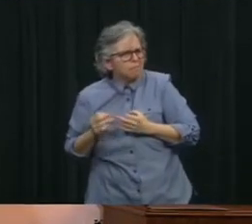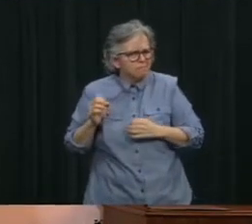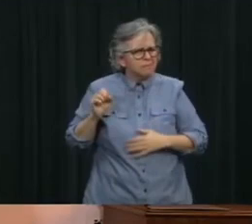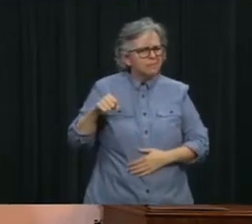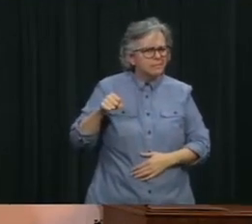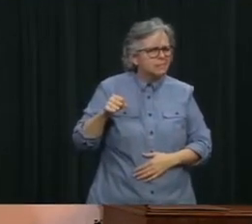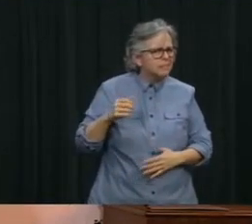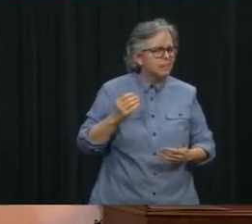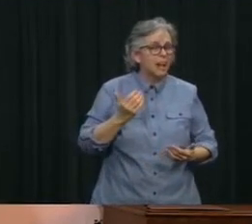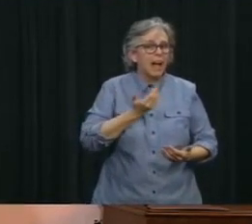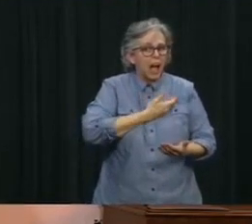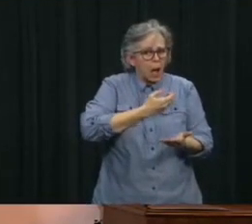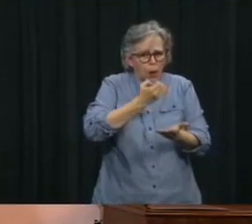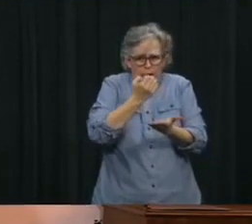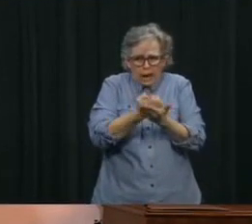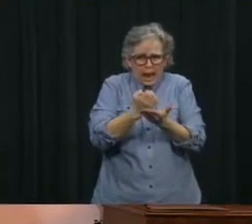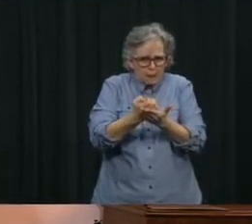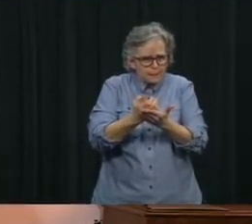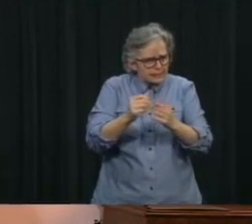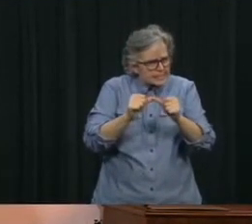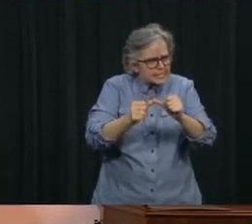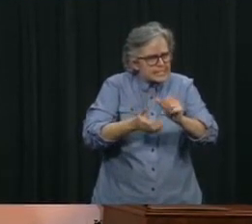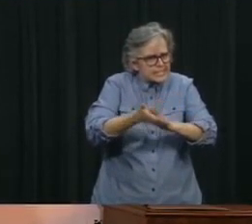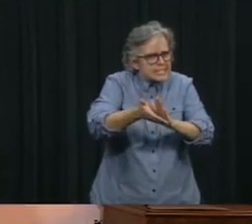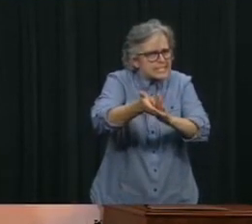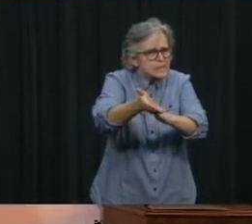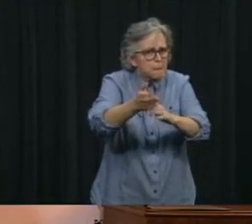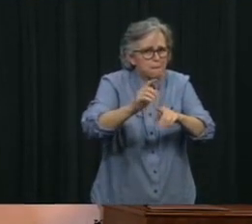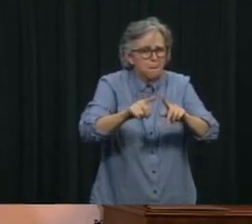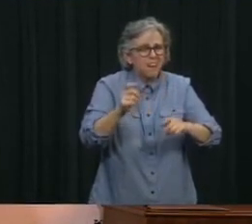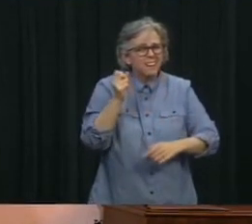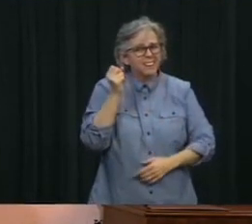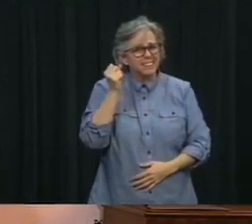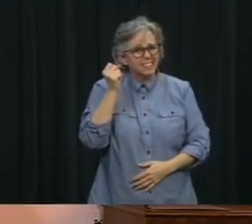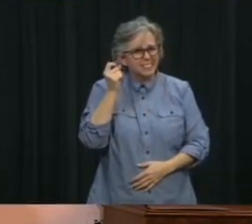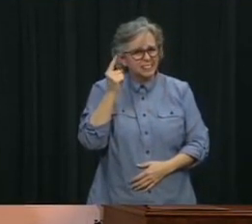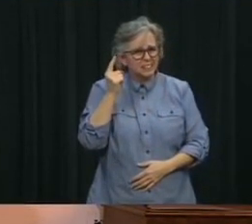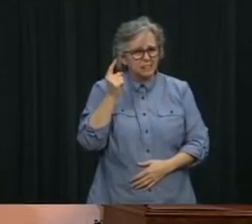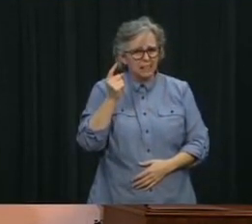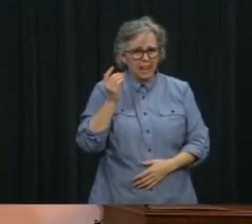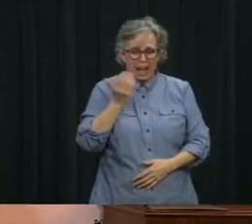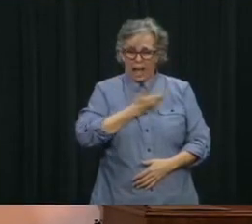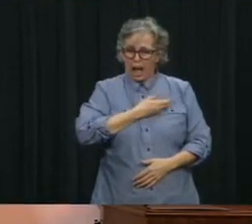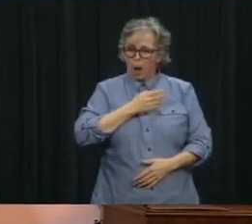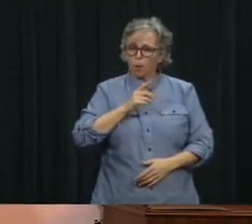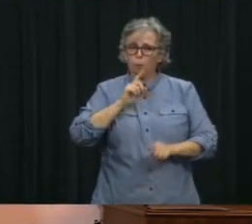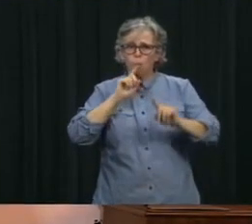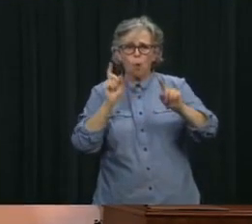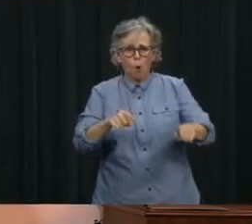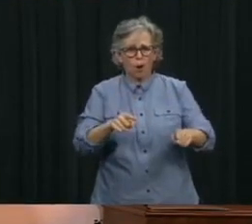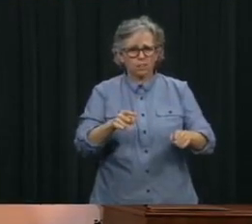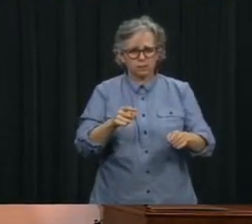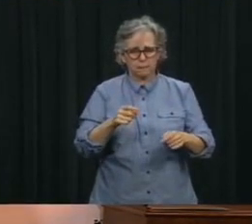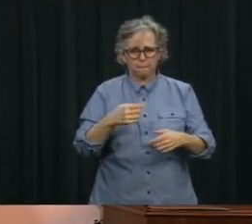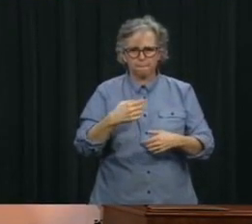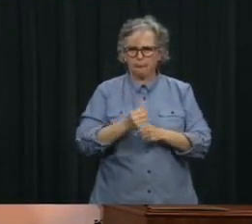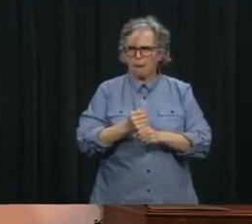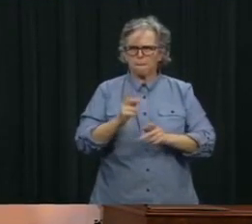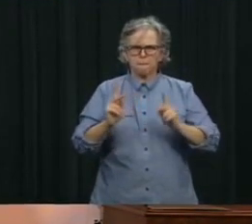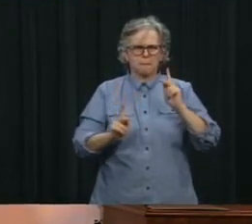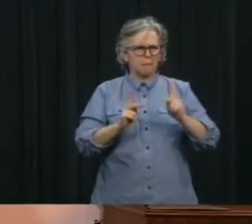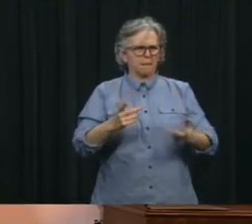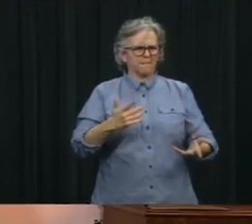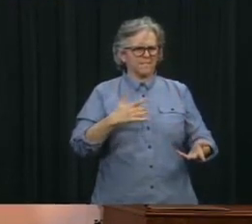moving. I'm fully aware that some of our orders have caused people to lose their jobs.